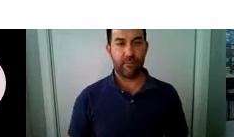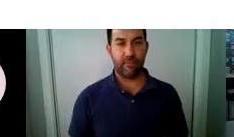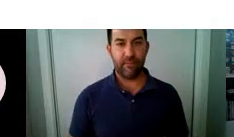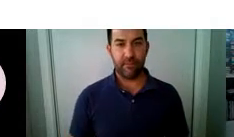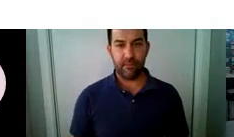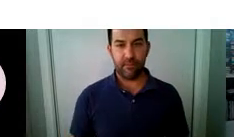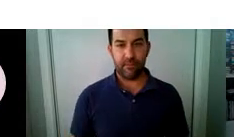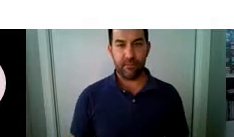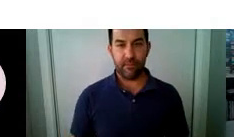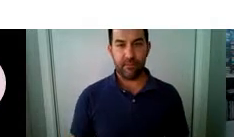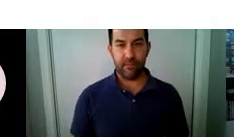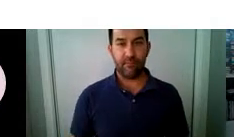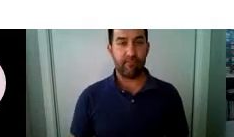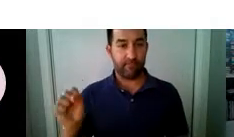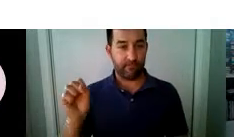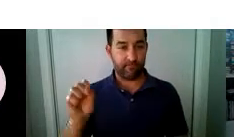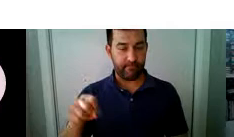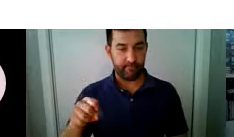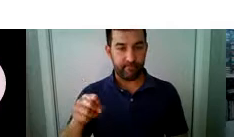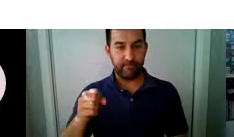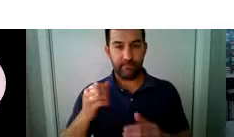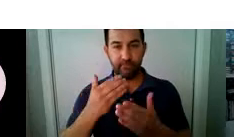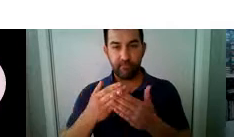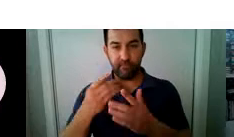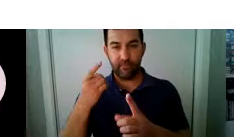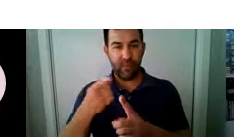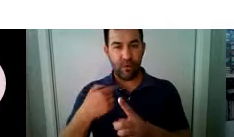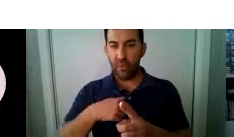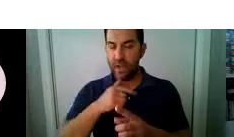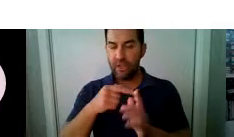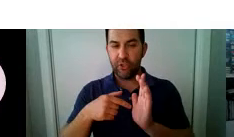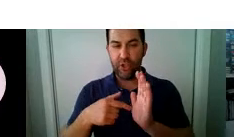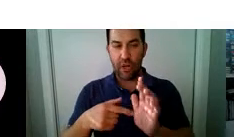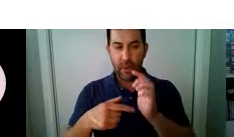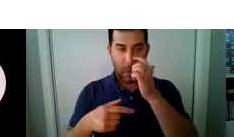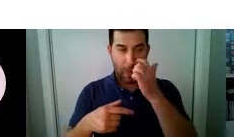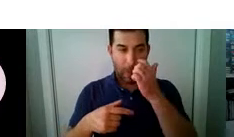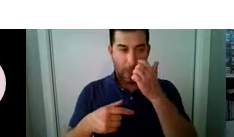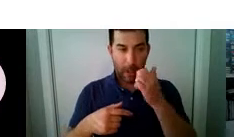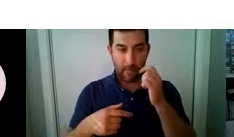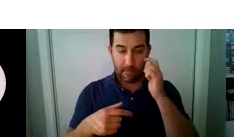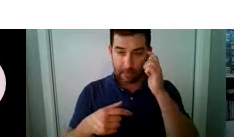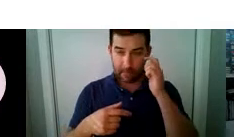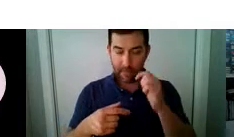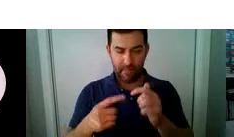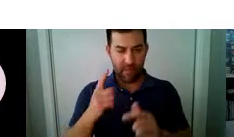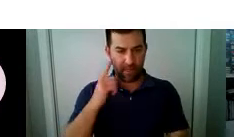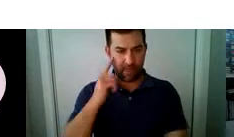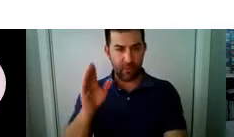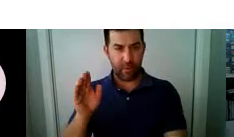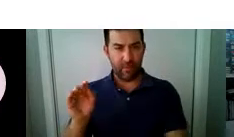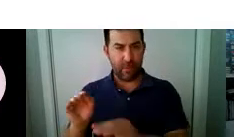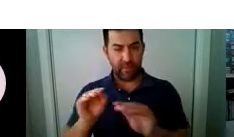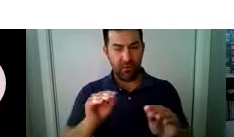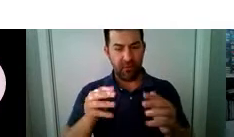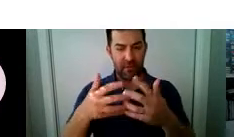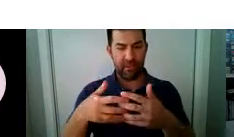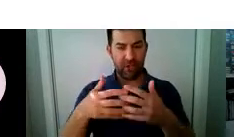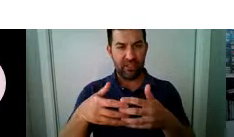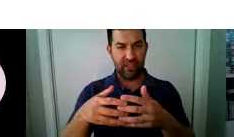Yeah, thank you for that. So I believe we didn't show it, but there, I believe we will be relocating those